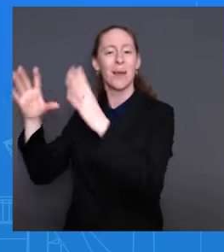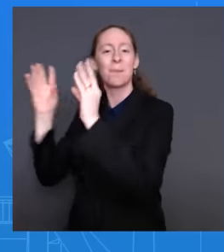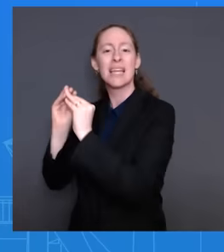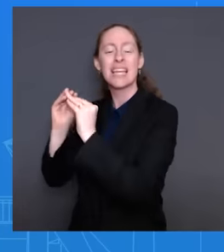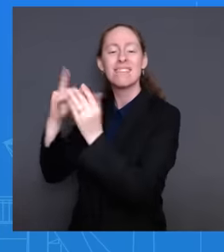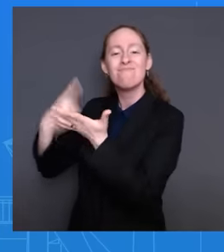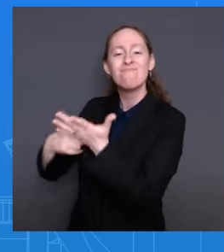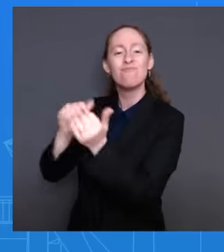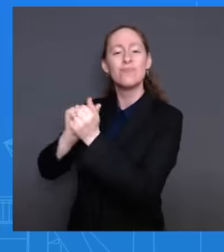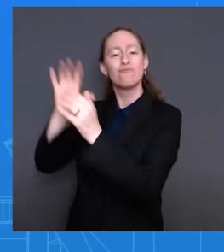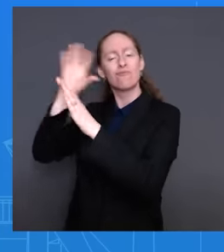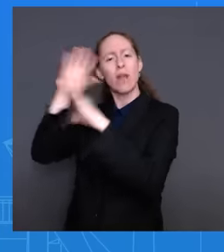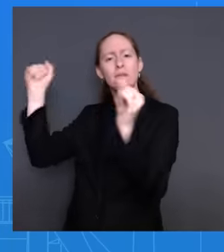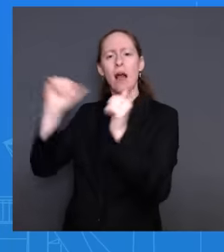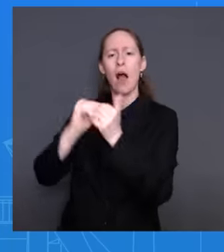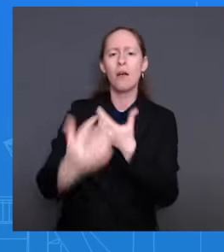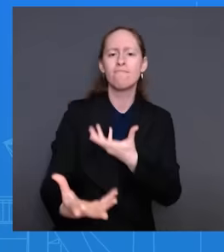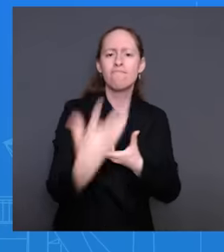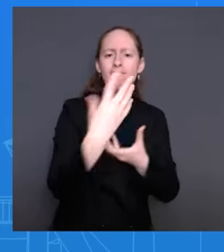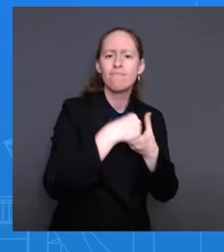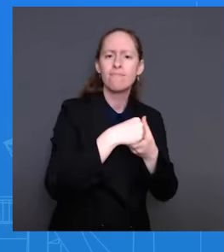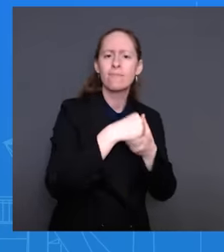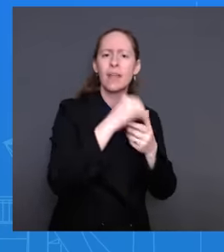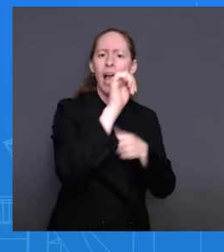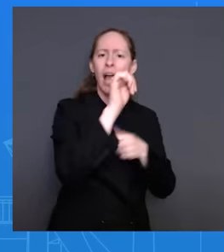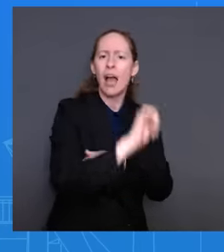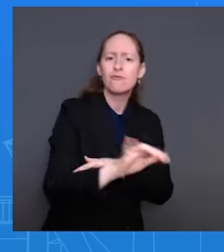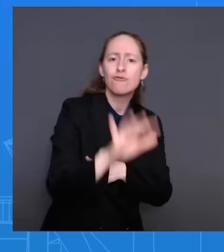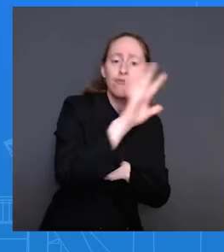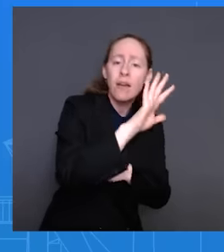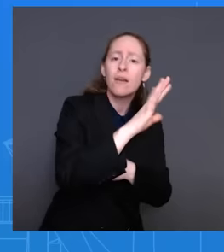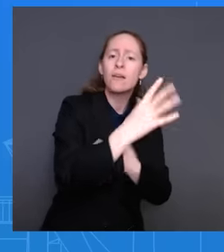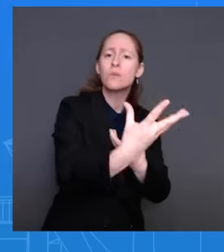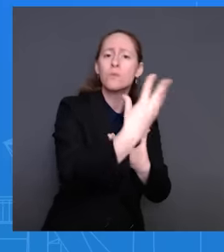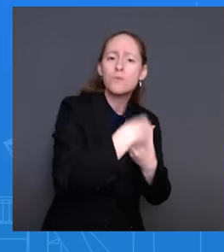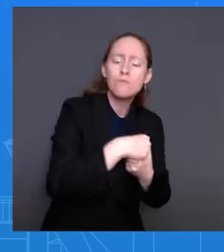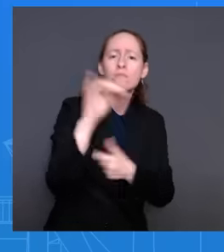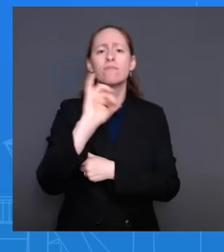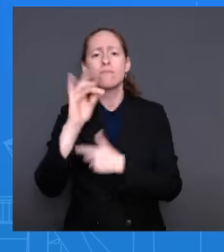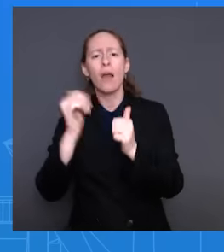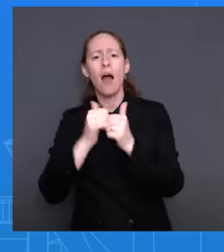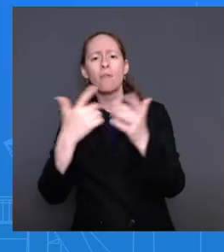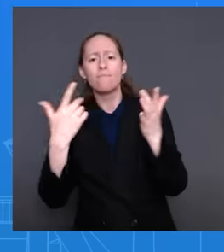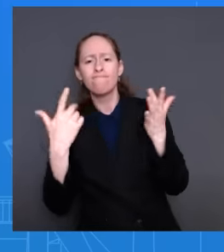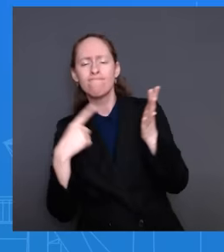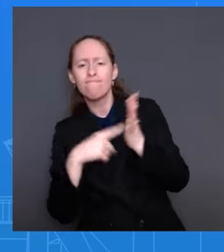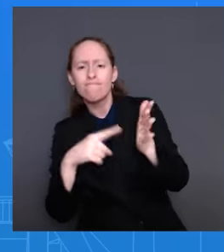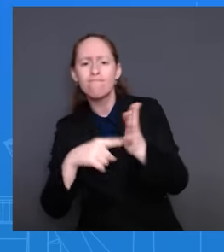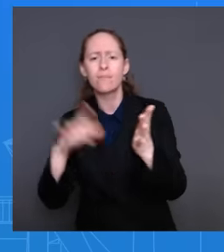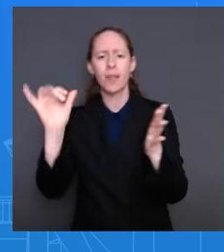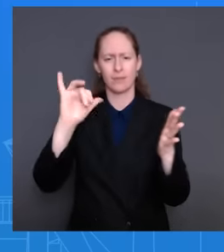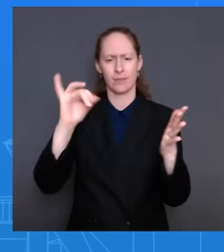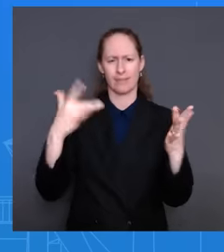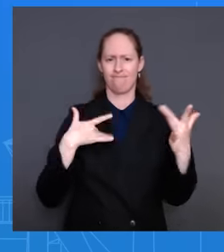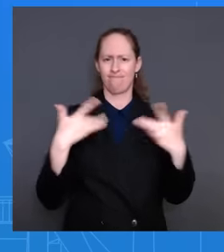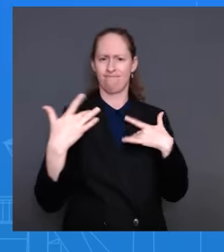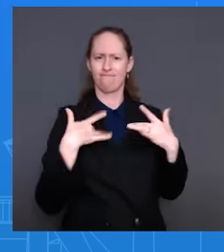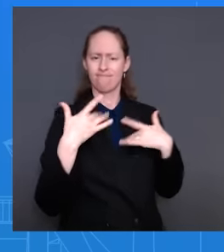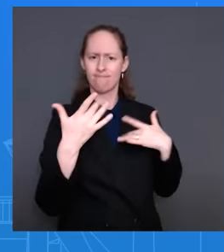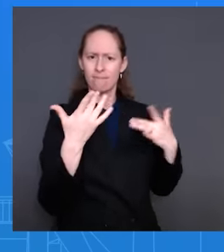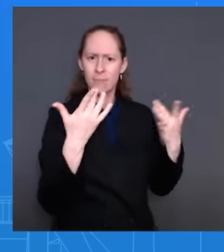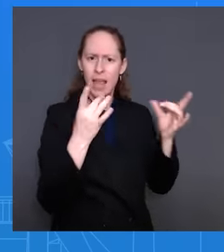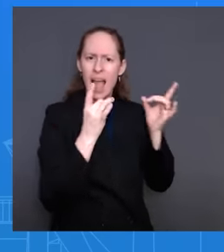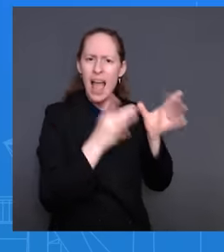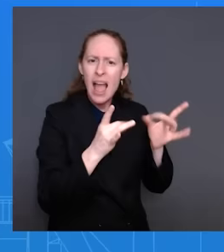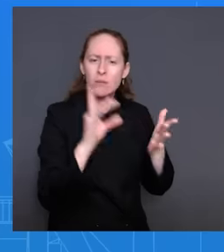hate crimes and discrimination. As many of you know, the president has led a historic whole-of-government approach to